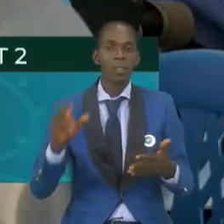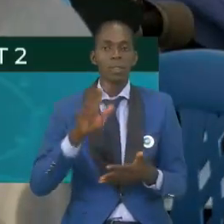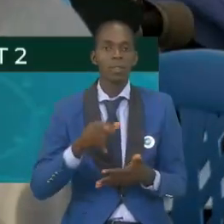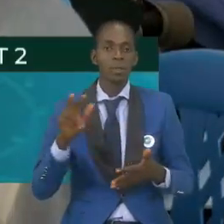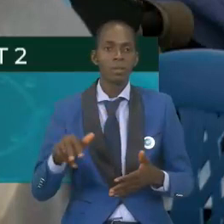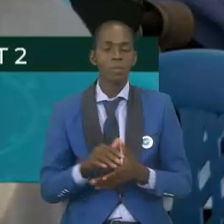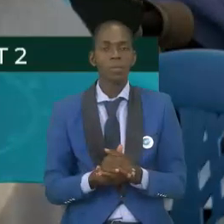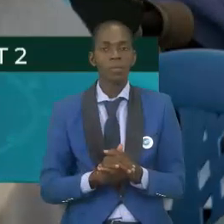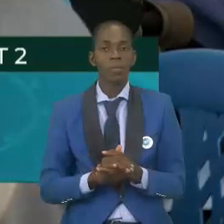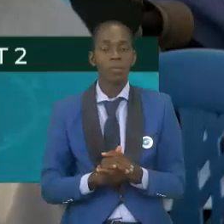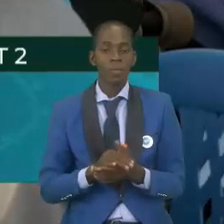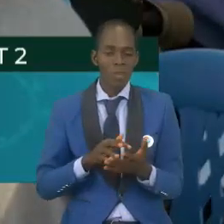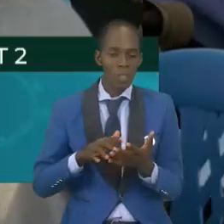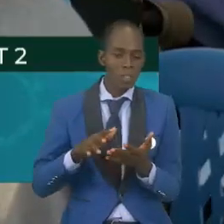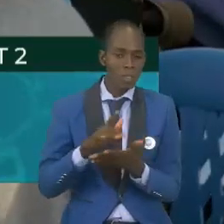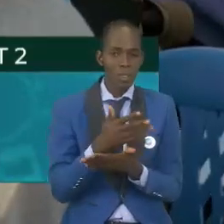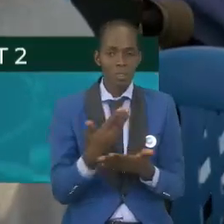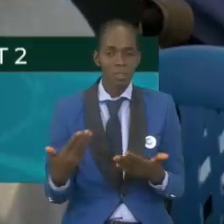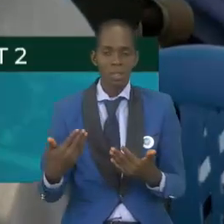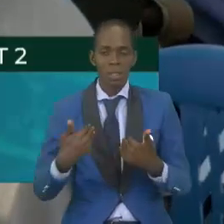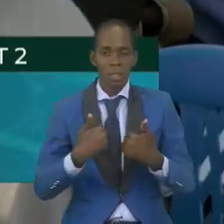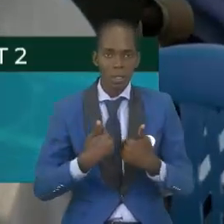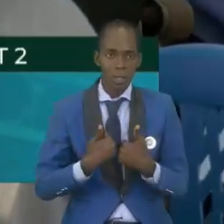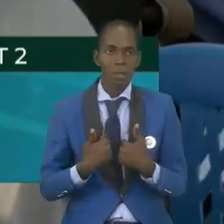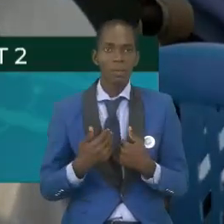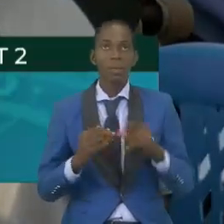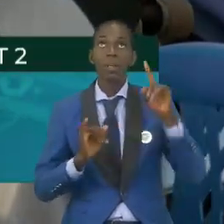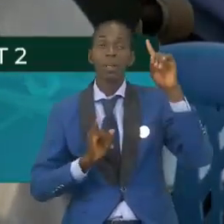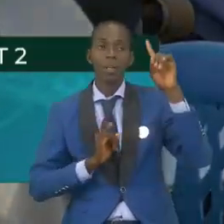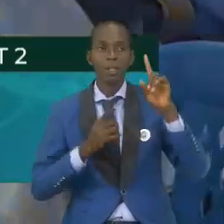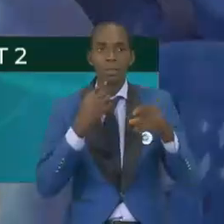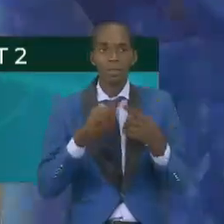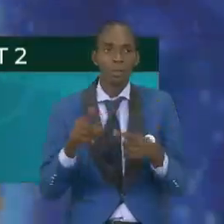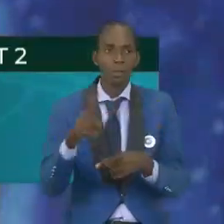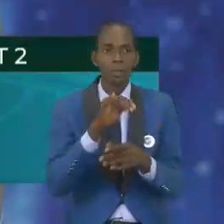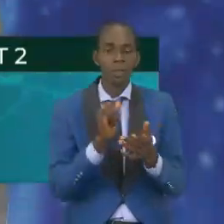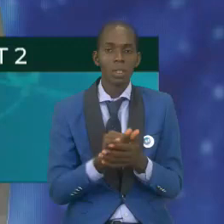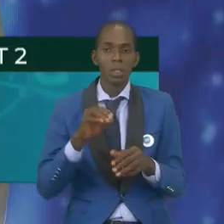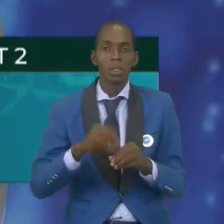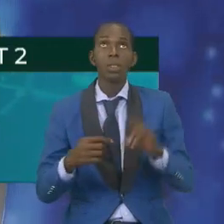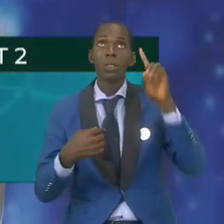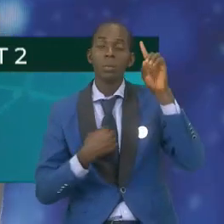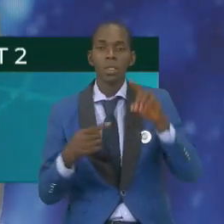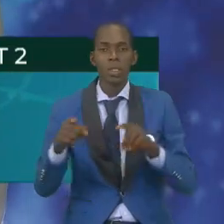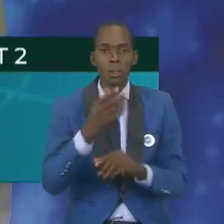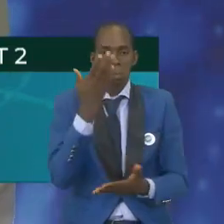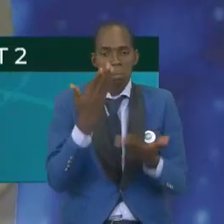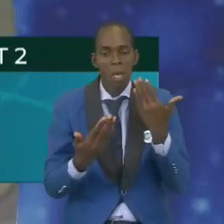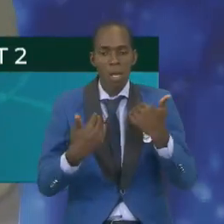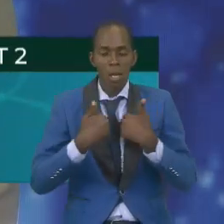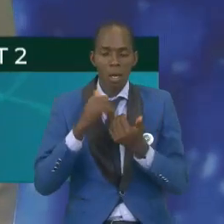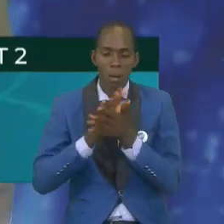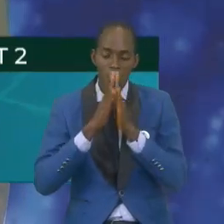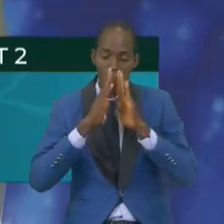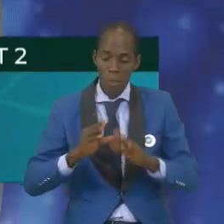33. "These things have I spoken unto you, that in me ye might have peace. In the